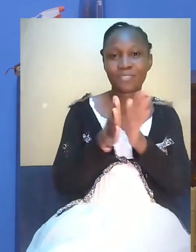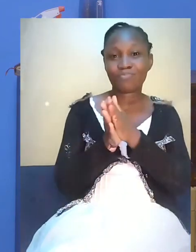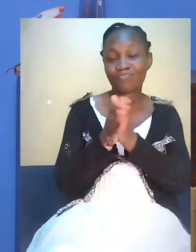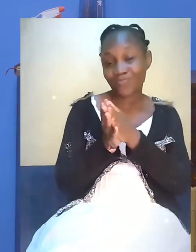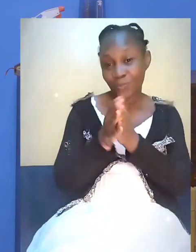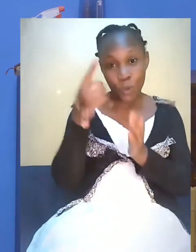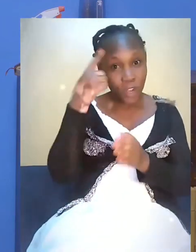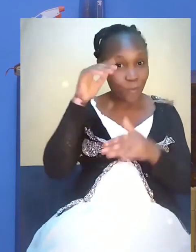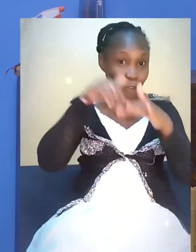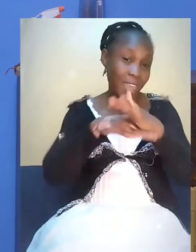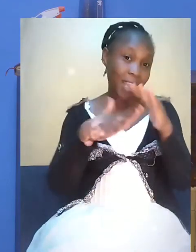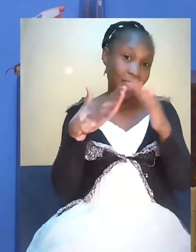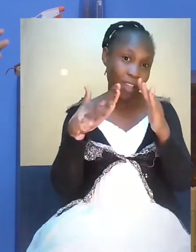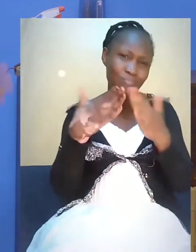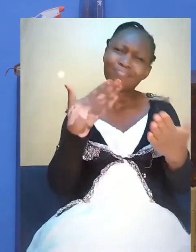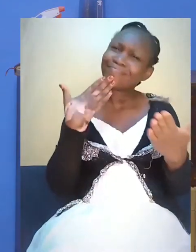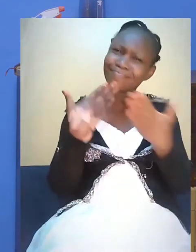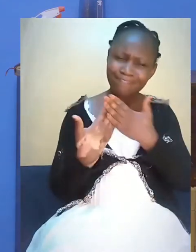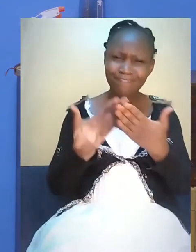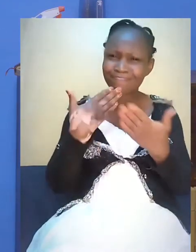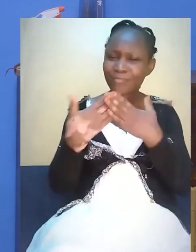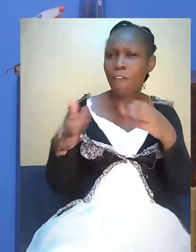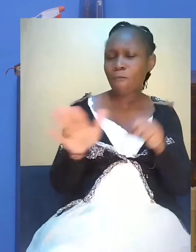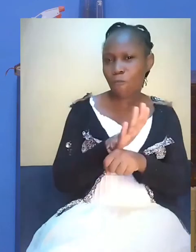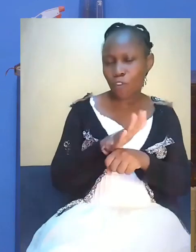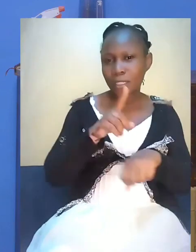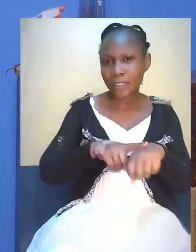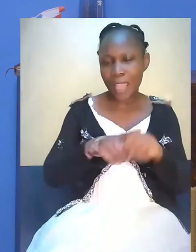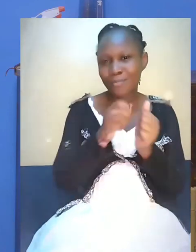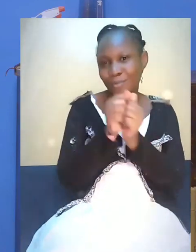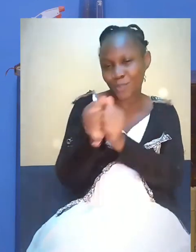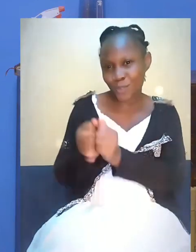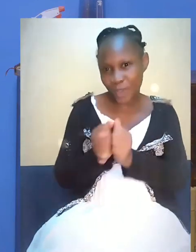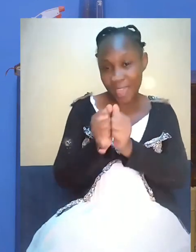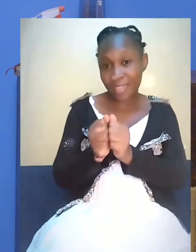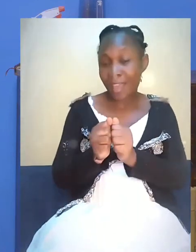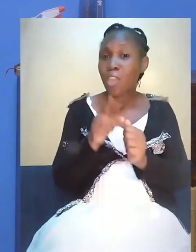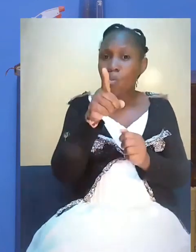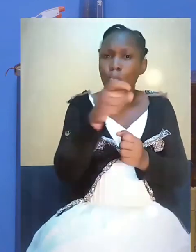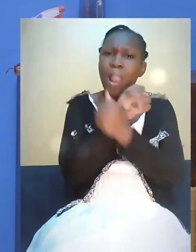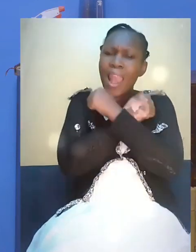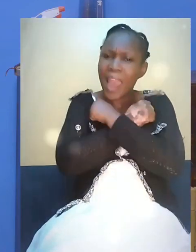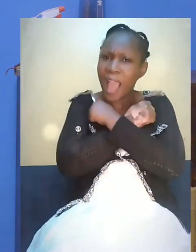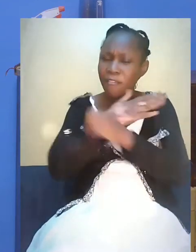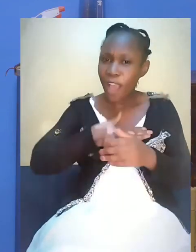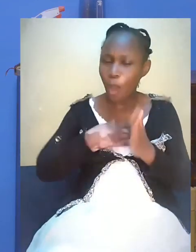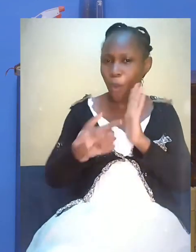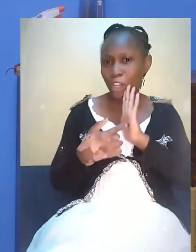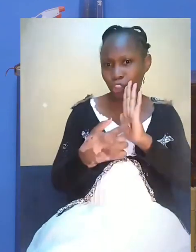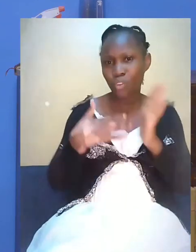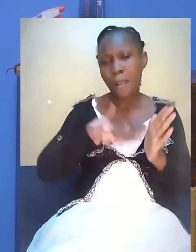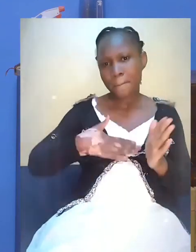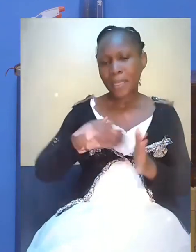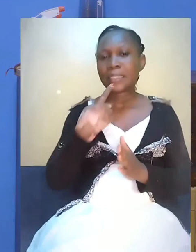you for watching the episode right from when we started up to now. And if you've loved anything we've spoken about, please make sure you speak to us in